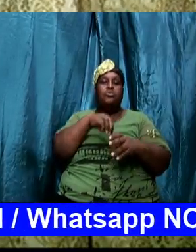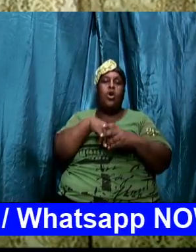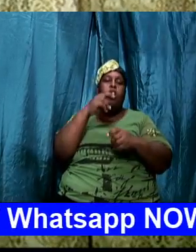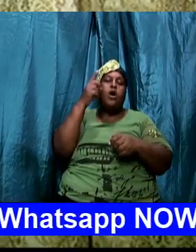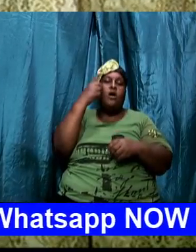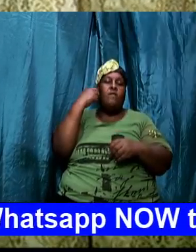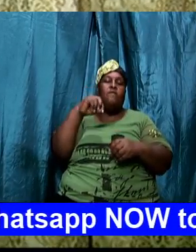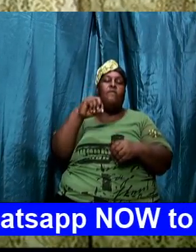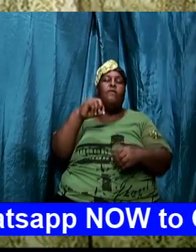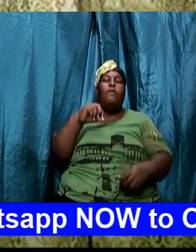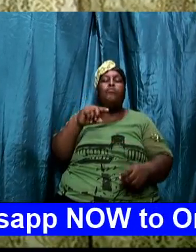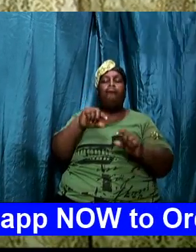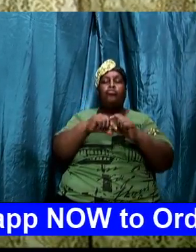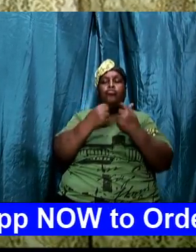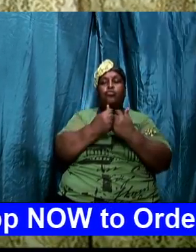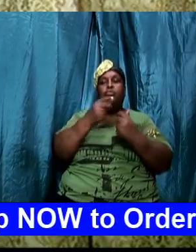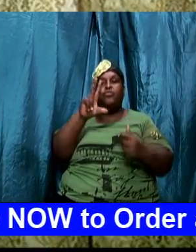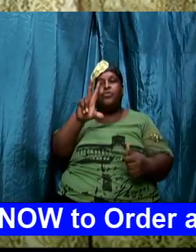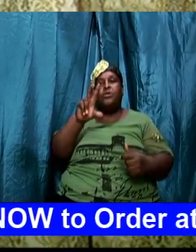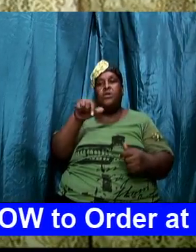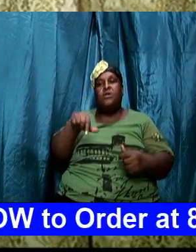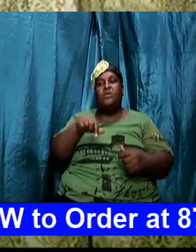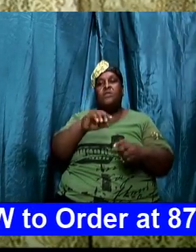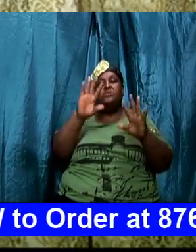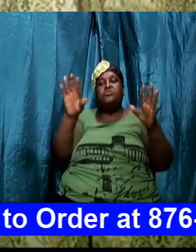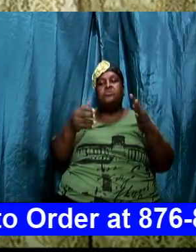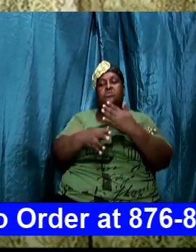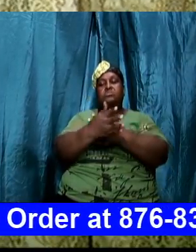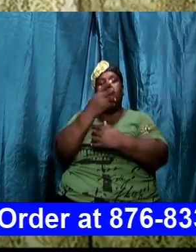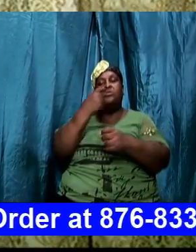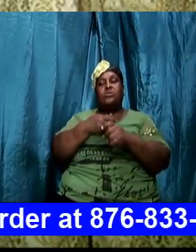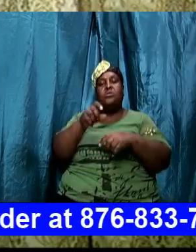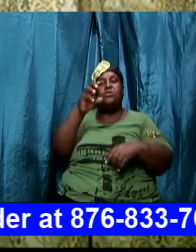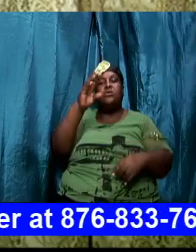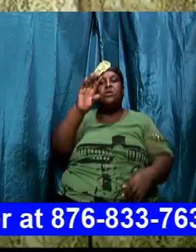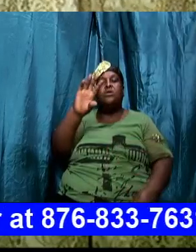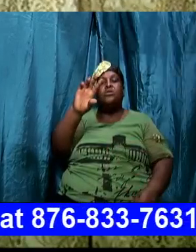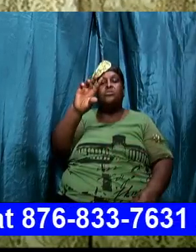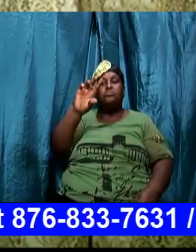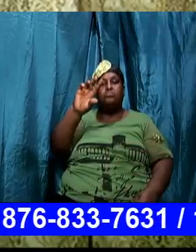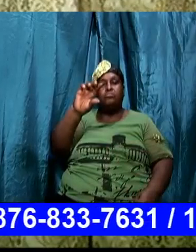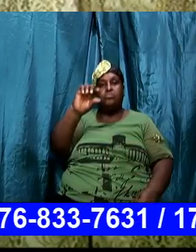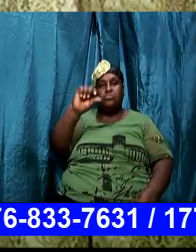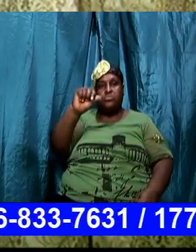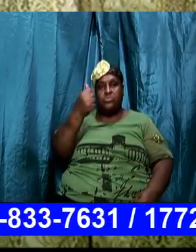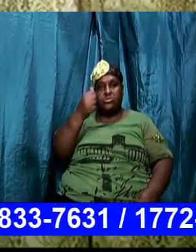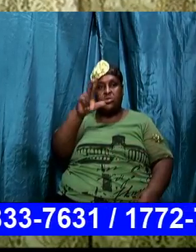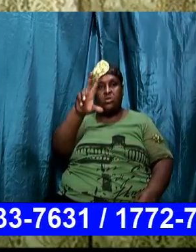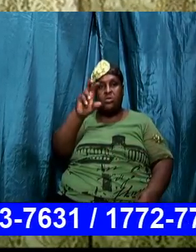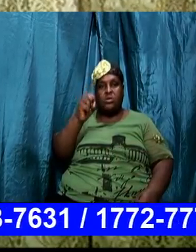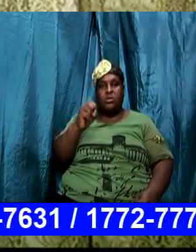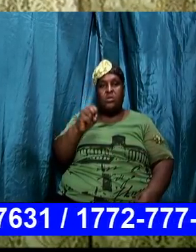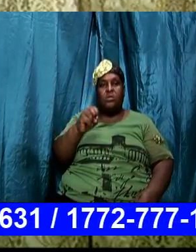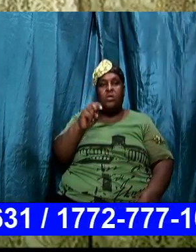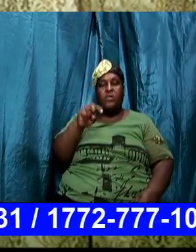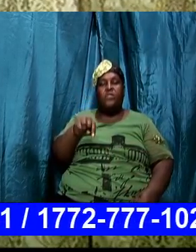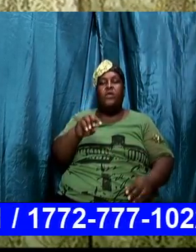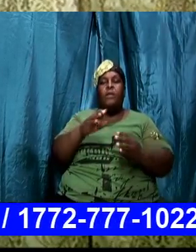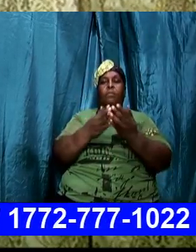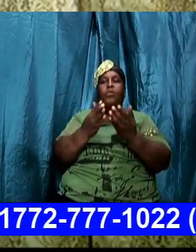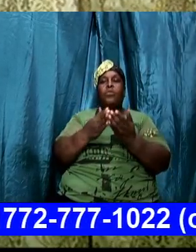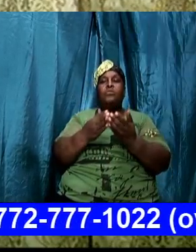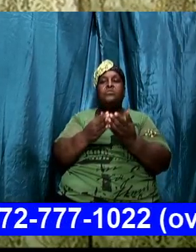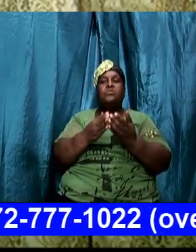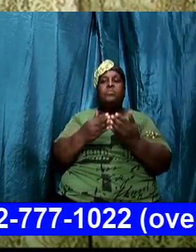this Sunday morning at 10:30. So God bless you. And remember, the books will be here for all those